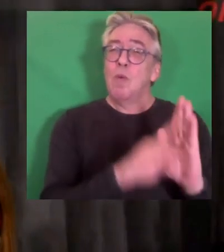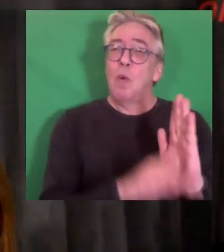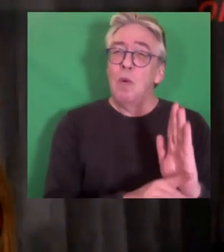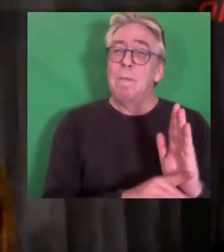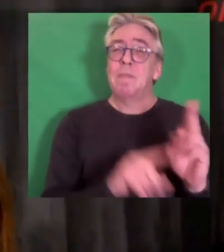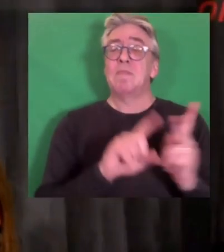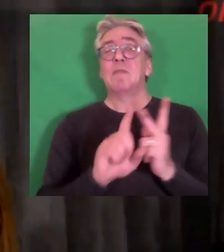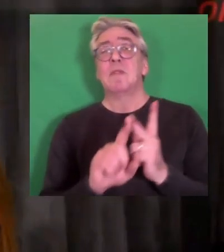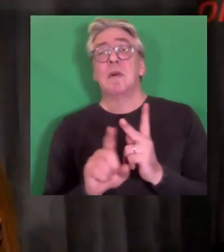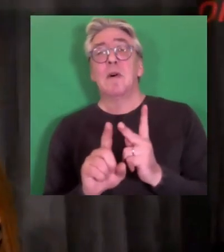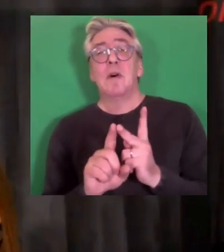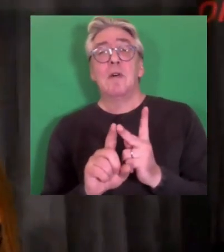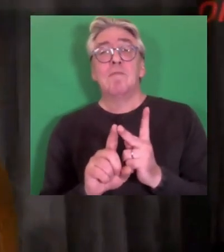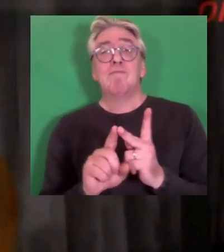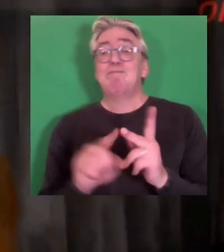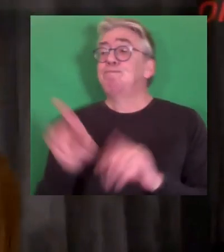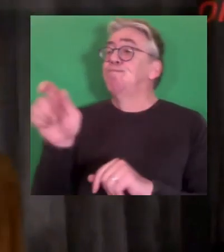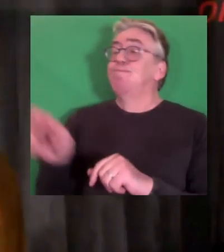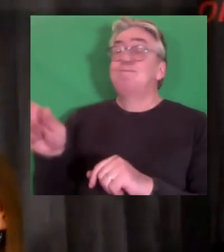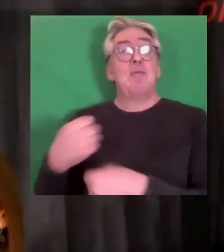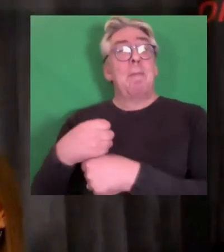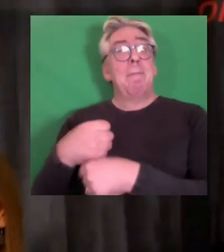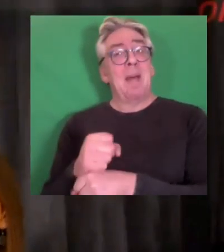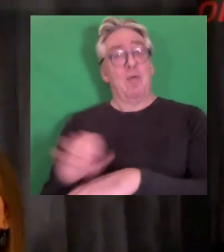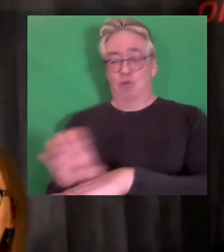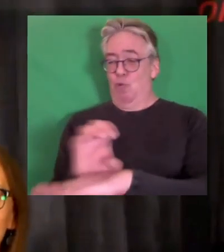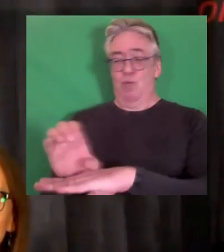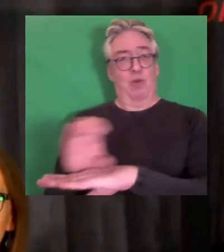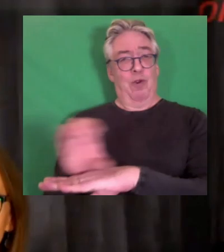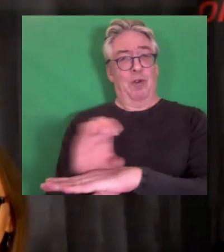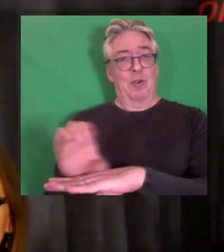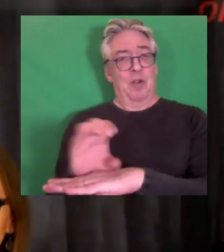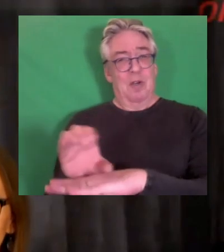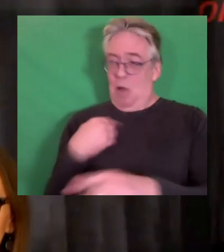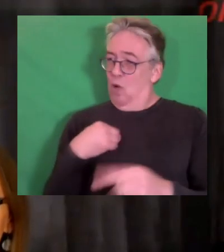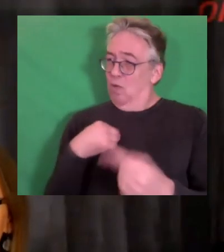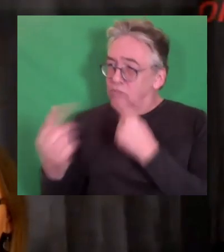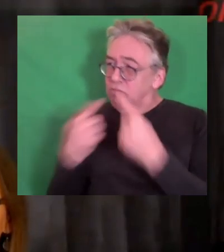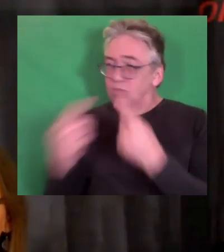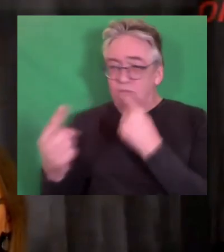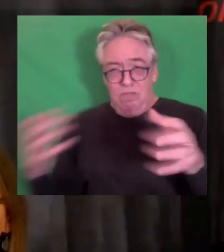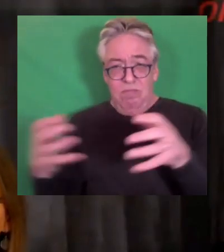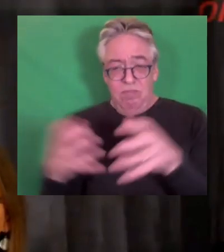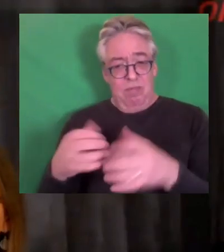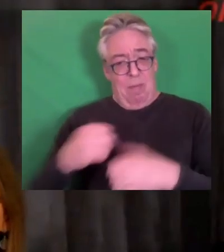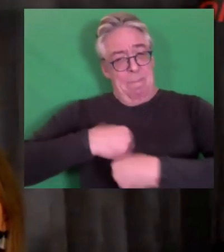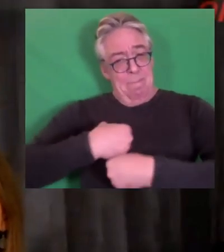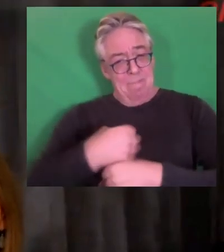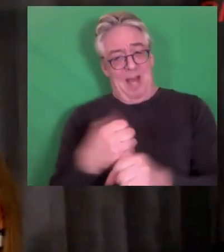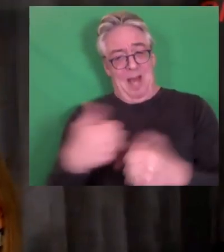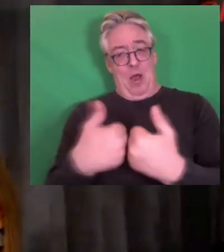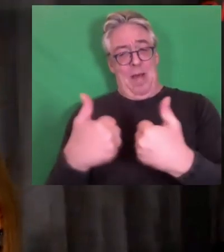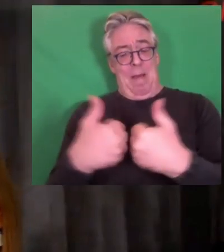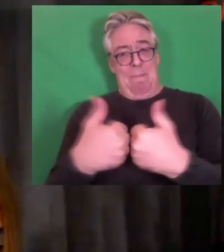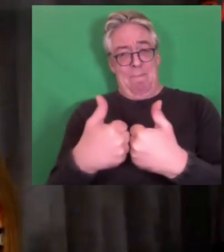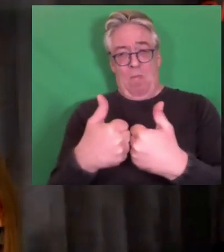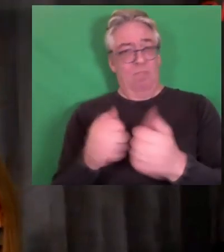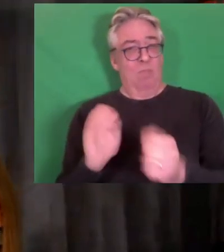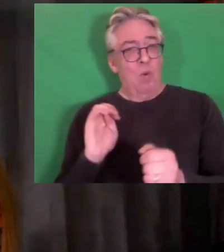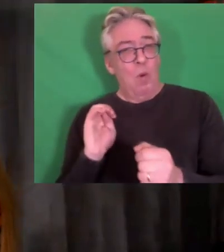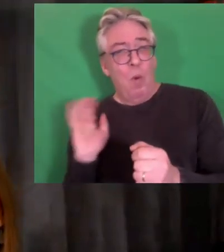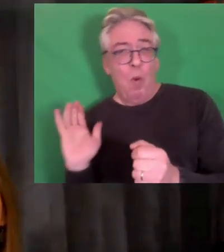more like visibility. Yeah, because there are a lot of gamers out there that struggle